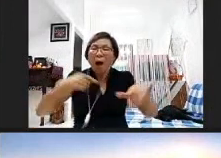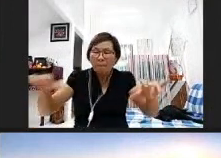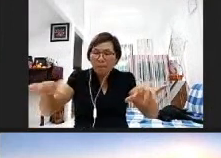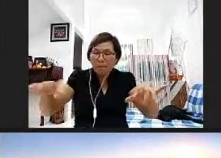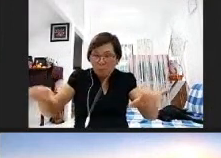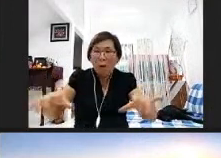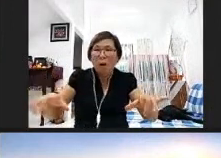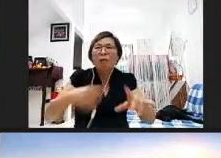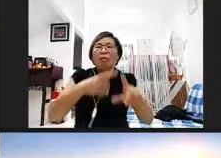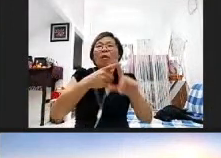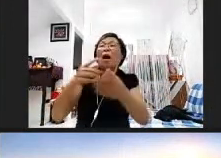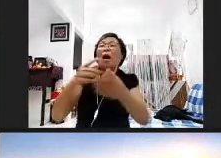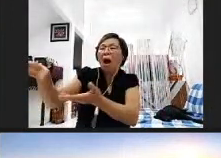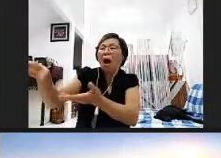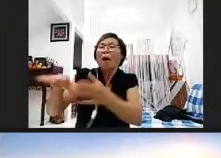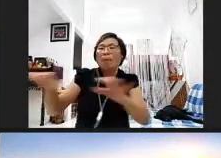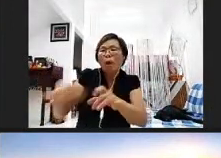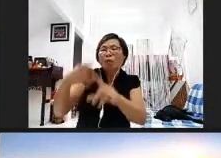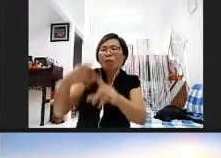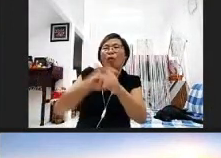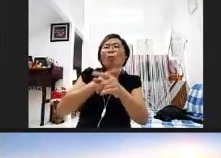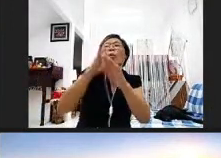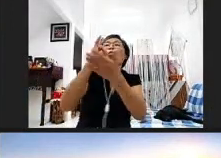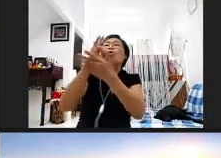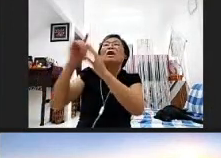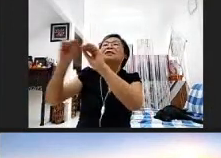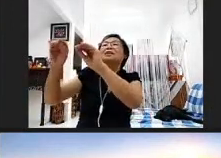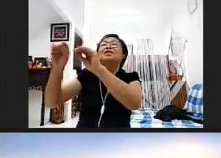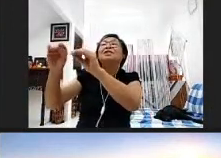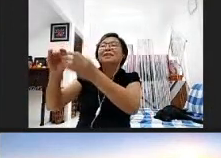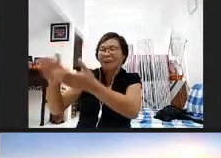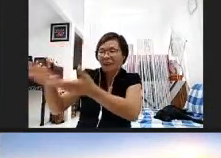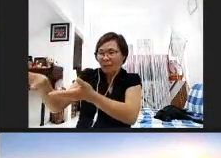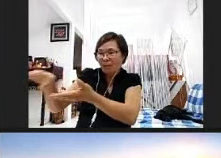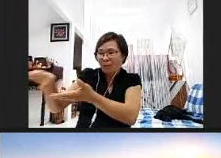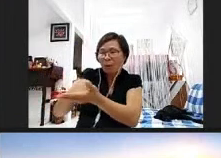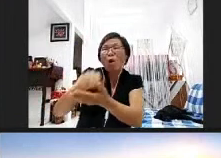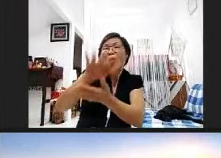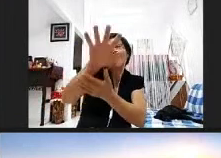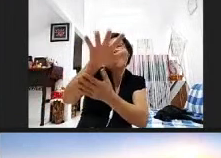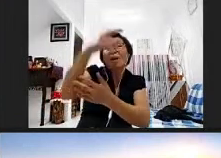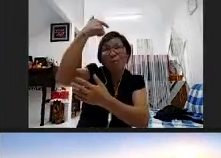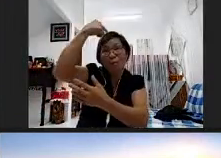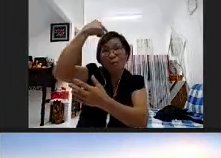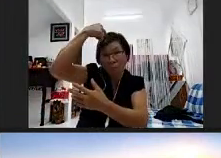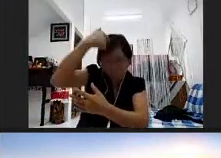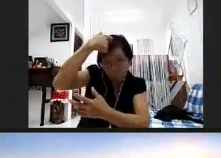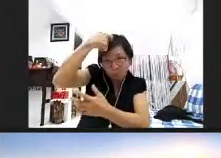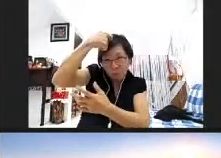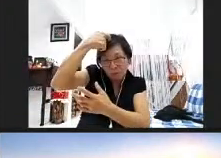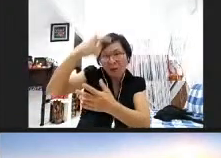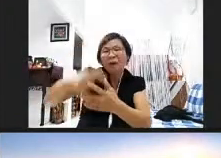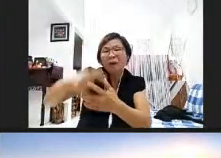from the Buddhist teaching. Yeah. So what are the 5 mental vaccine that we can contemplate, can reflect on the